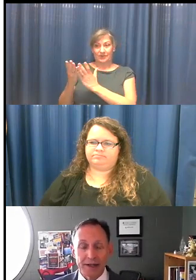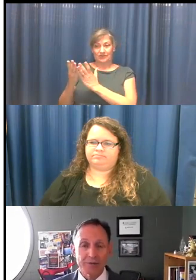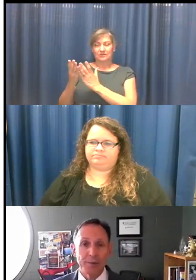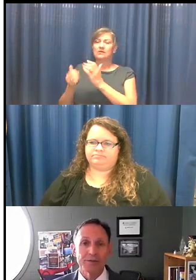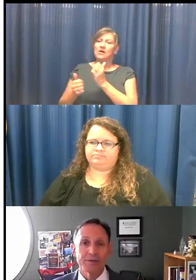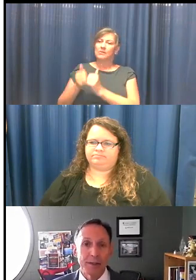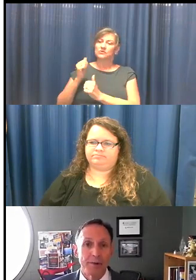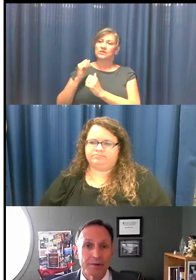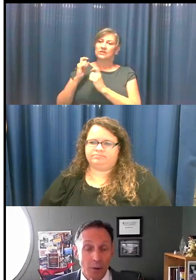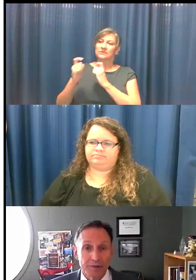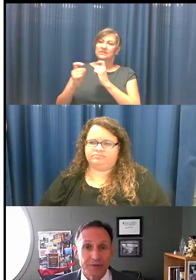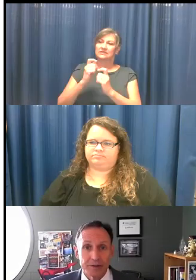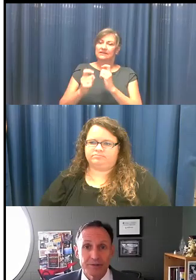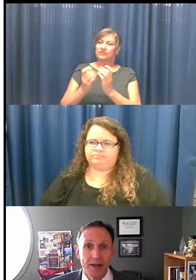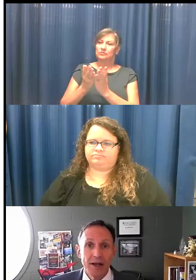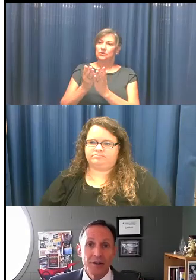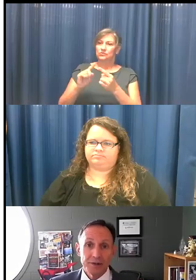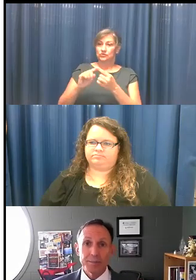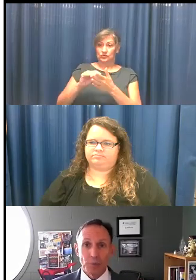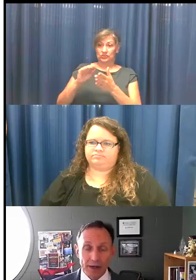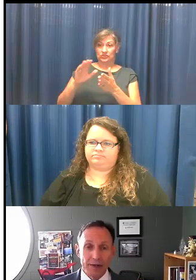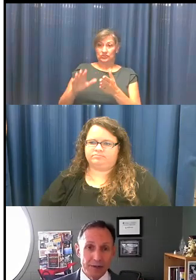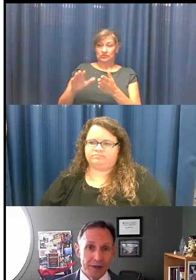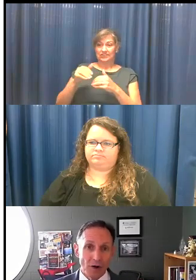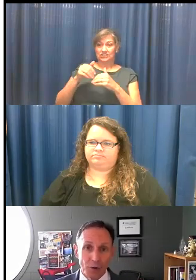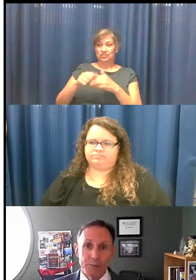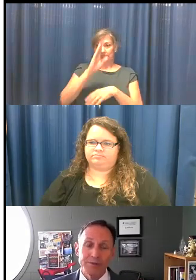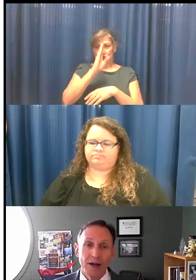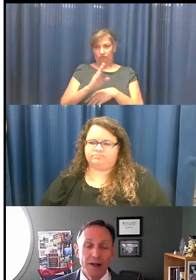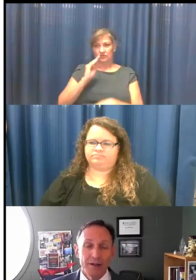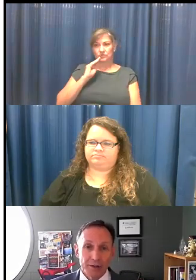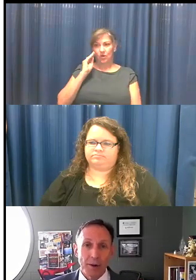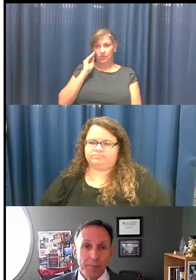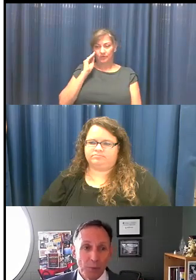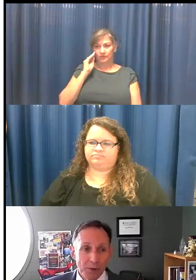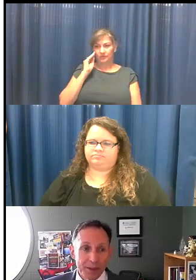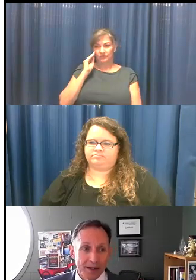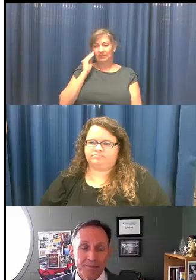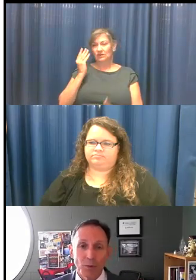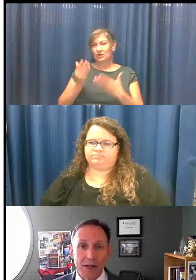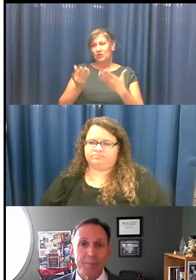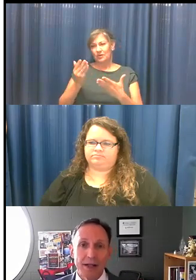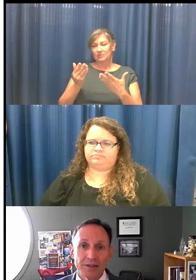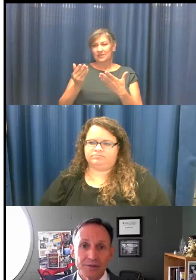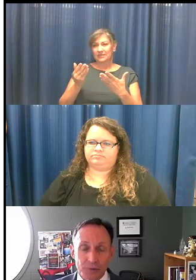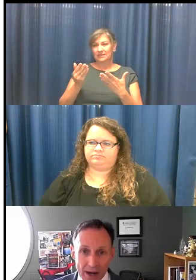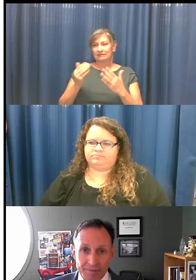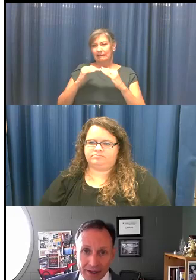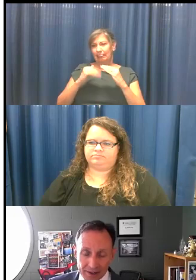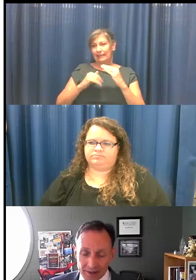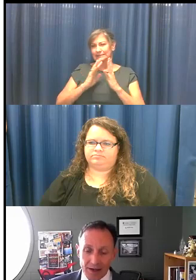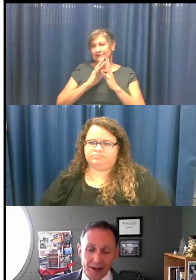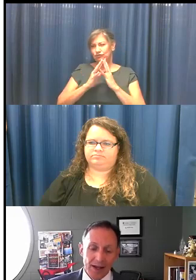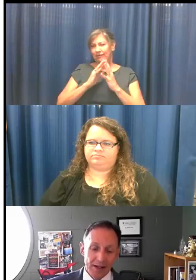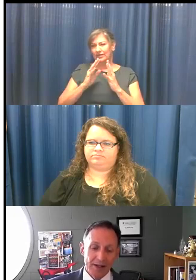delivering the textbooks to people, to our students, shipped directly to their homes. So there probably will be quite a bit less